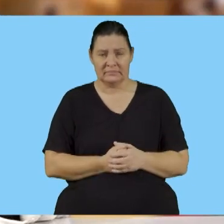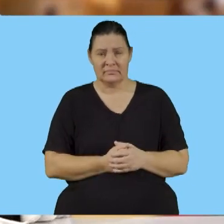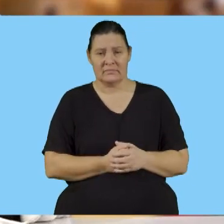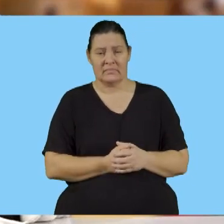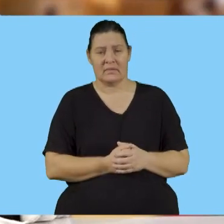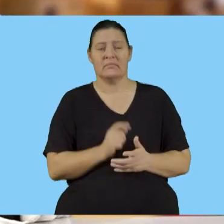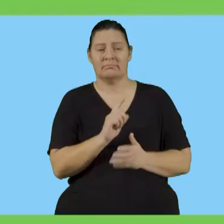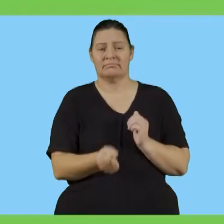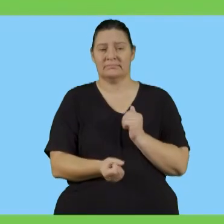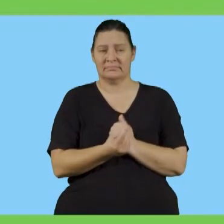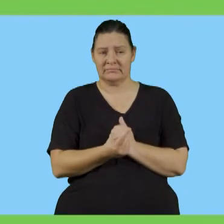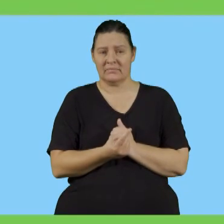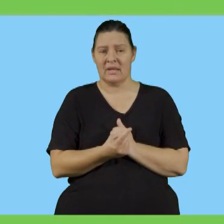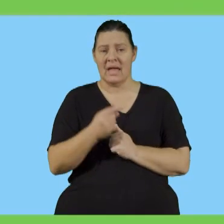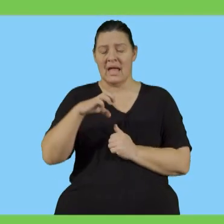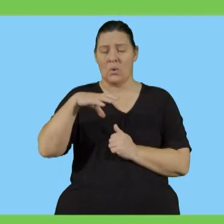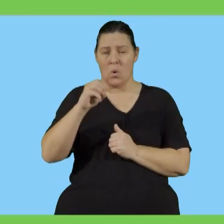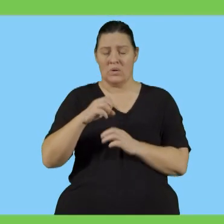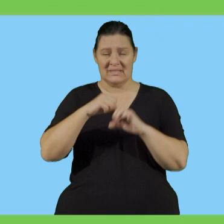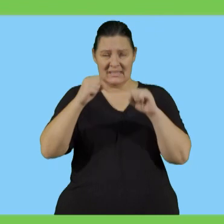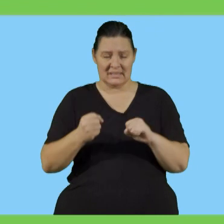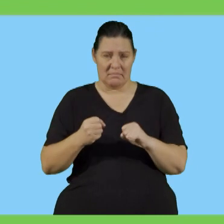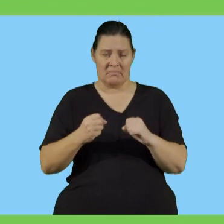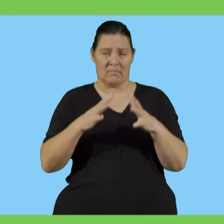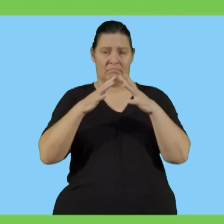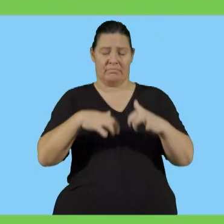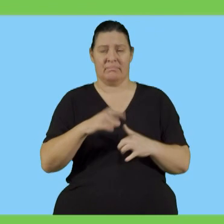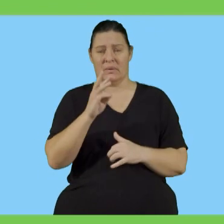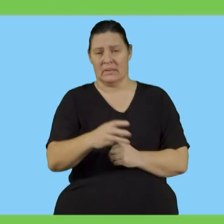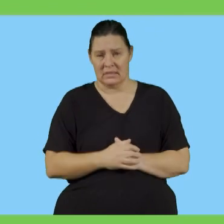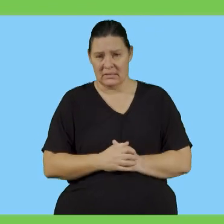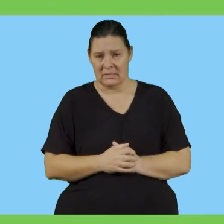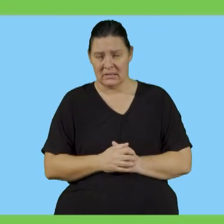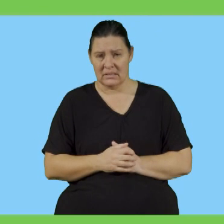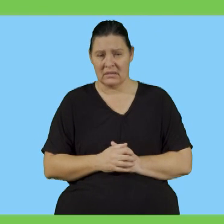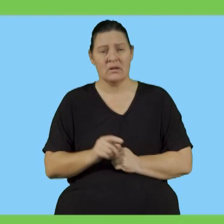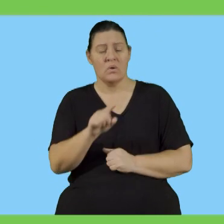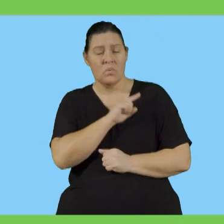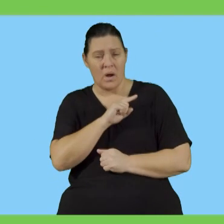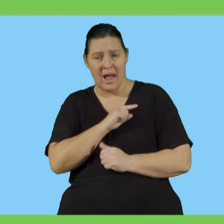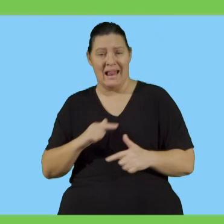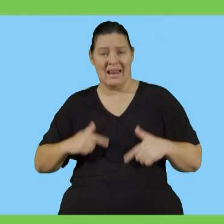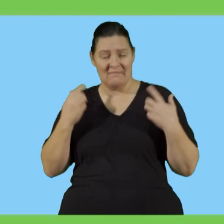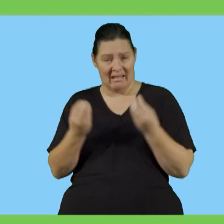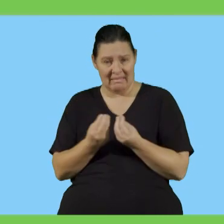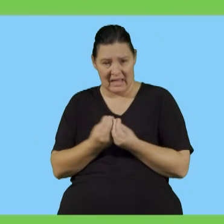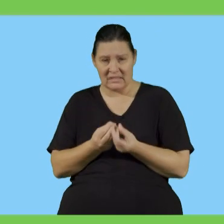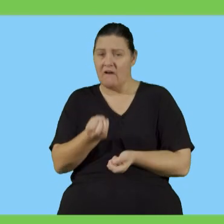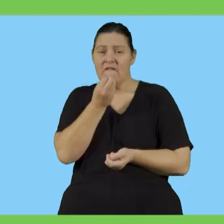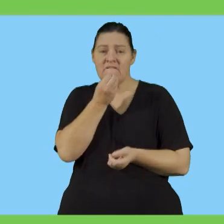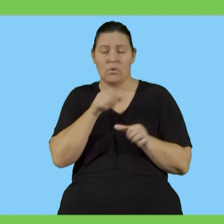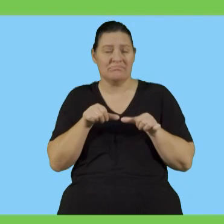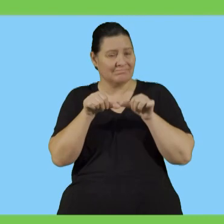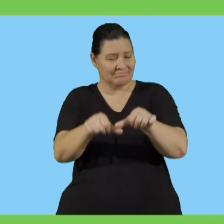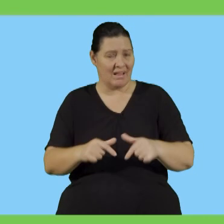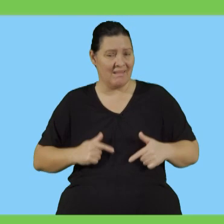And then this could cause the ecosystem to collapse, because living organisms would not have food